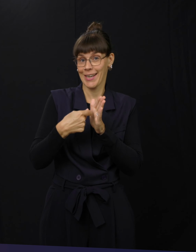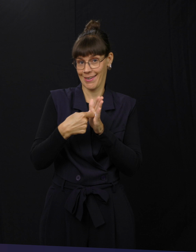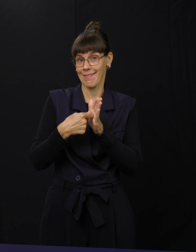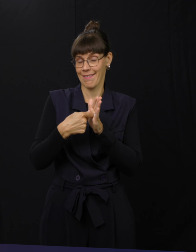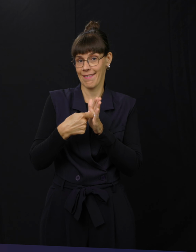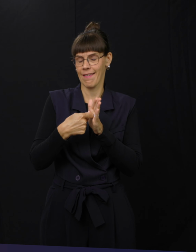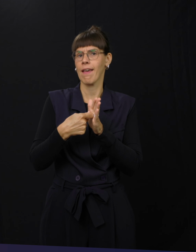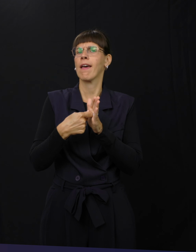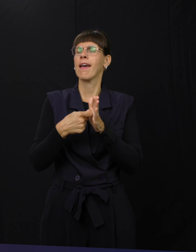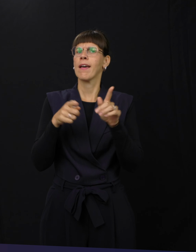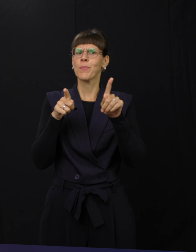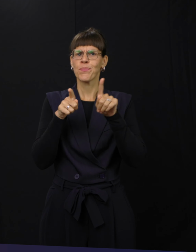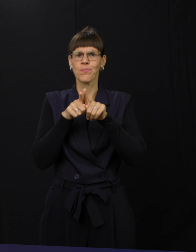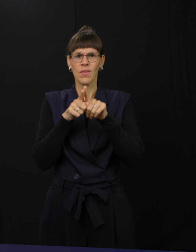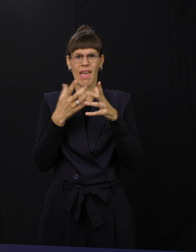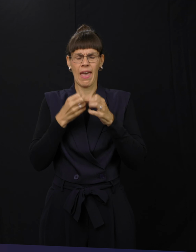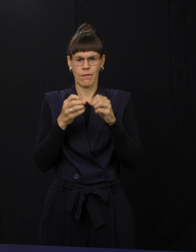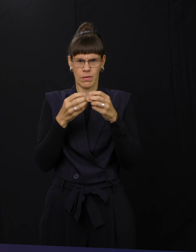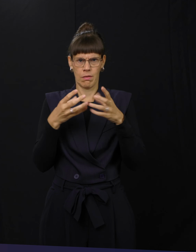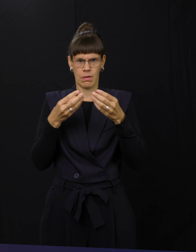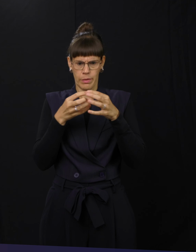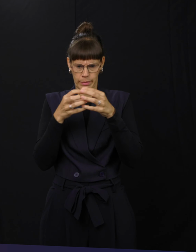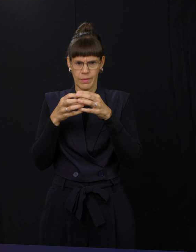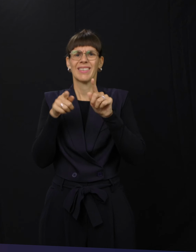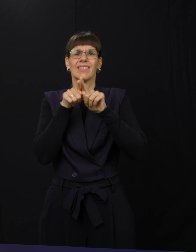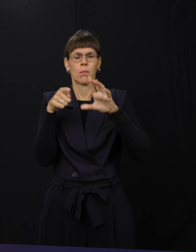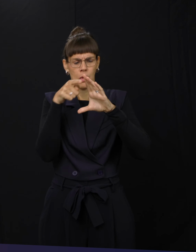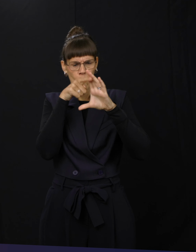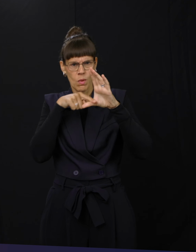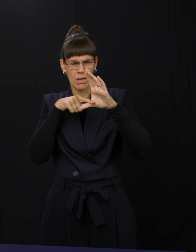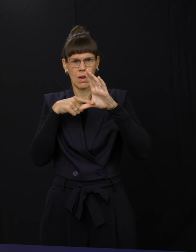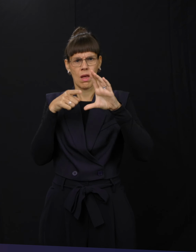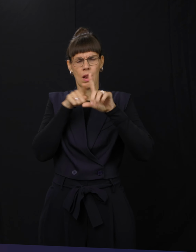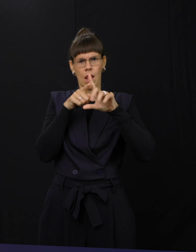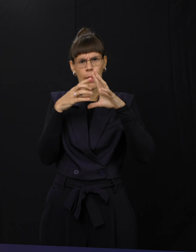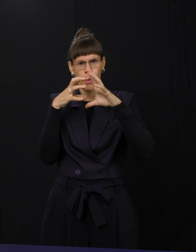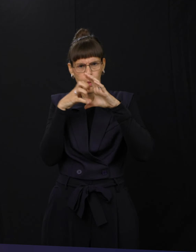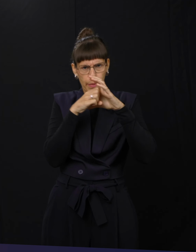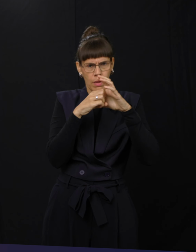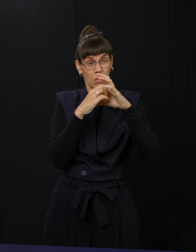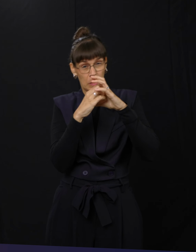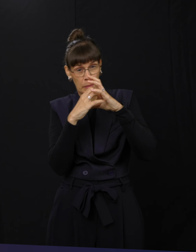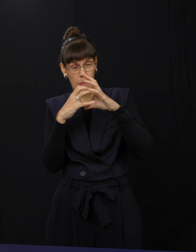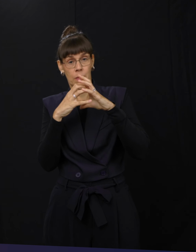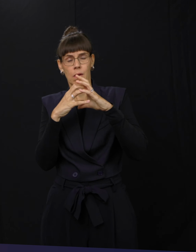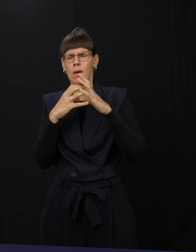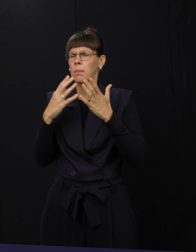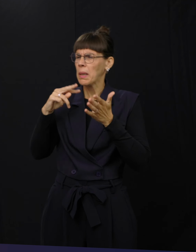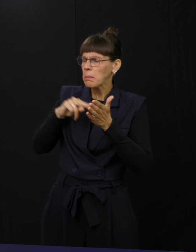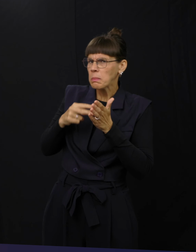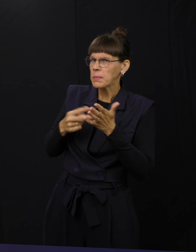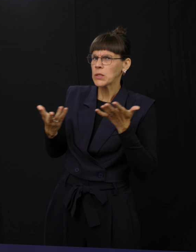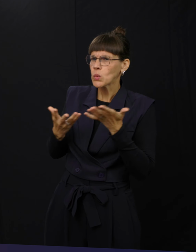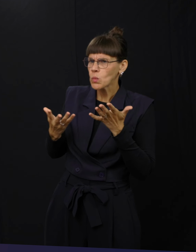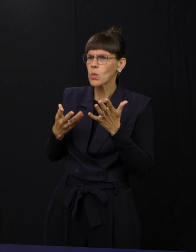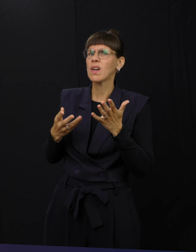on regeneration of our retina and maybe also of the inner ear. Regeneration, so that you will restore